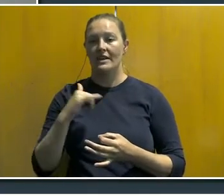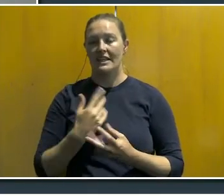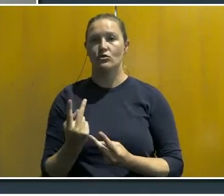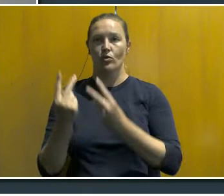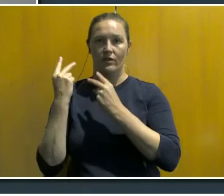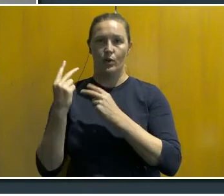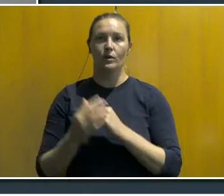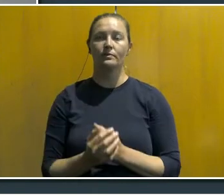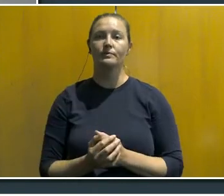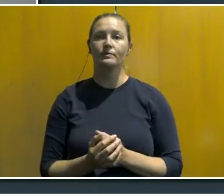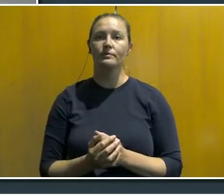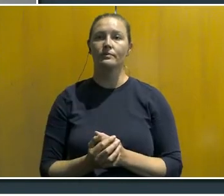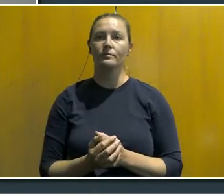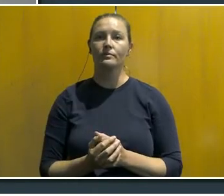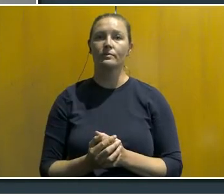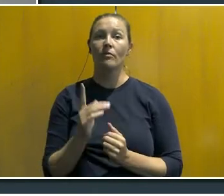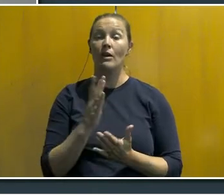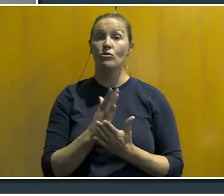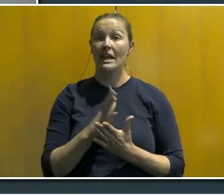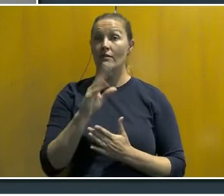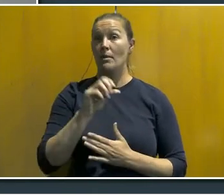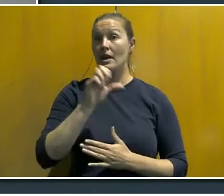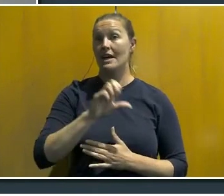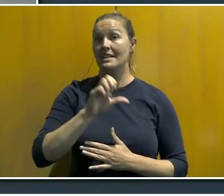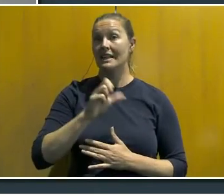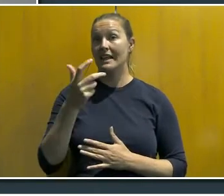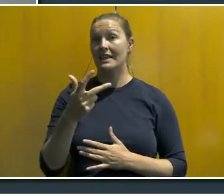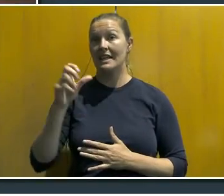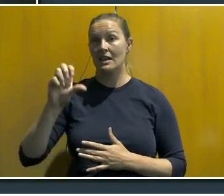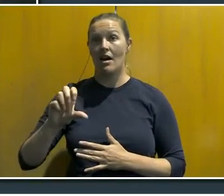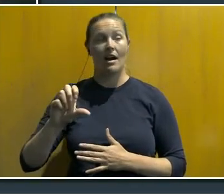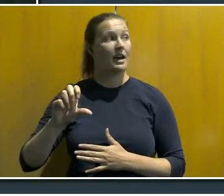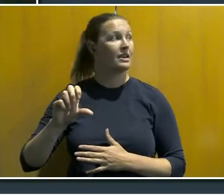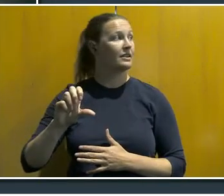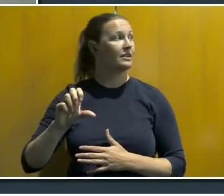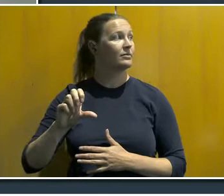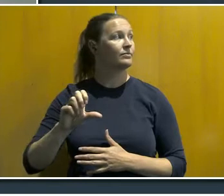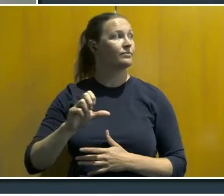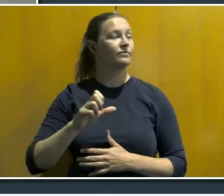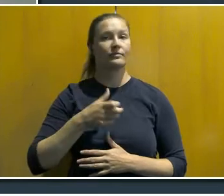review. Either way, since 1989's amalgamation, thank you,